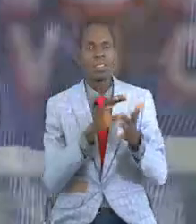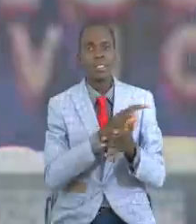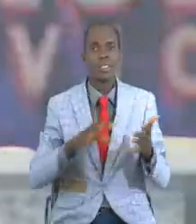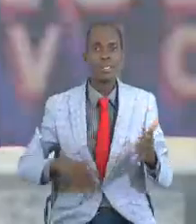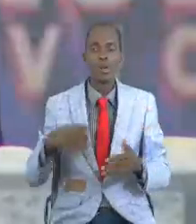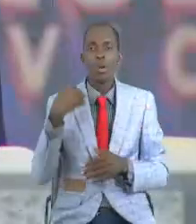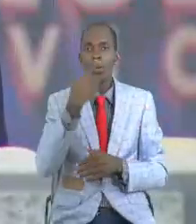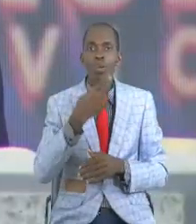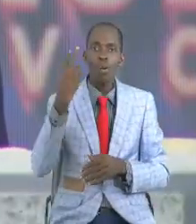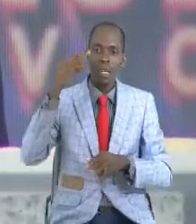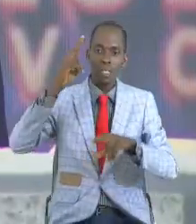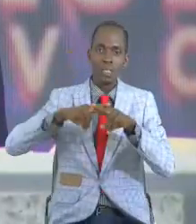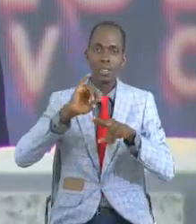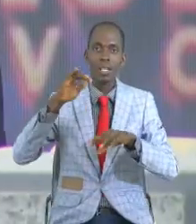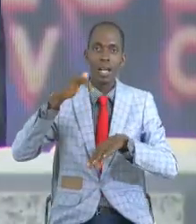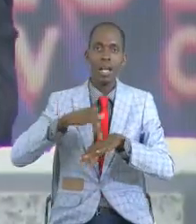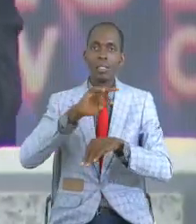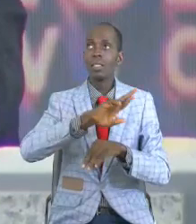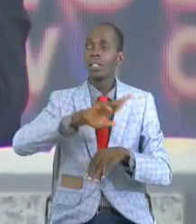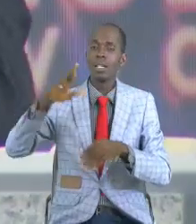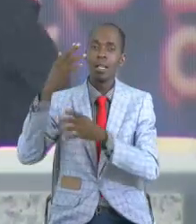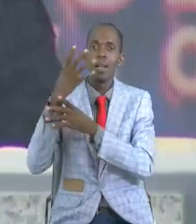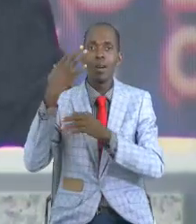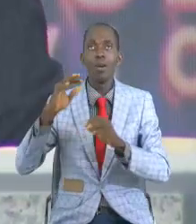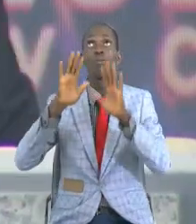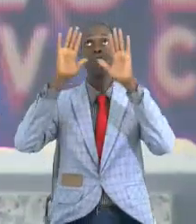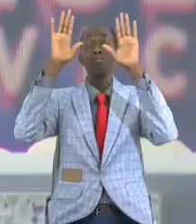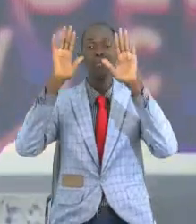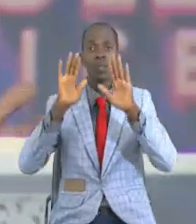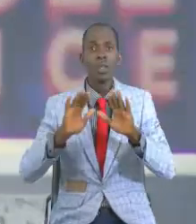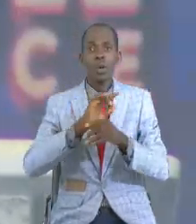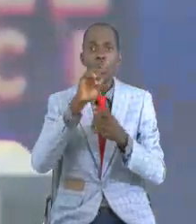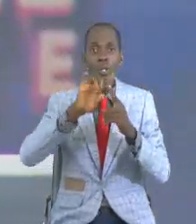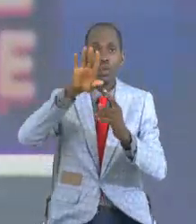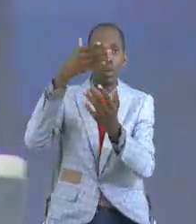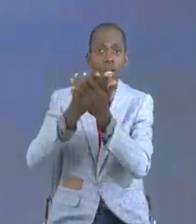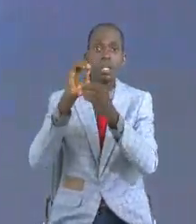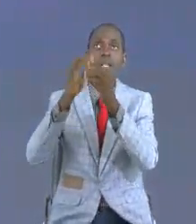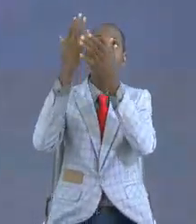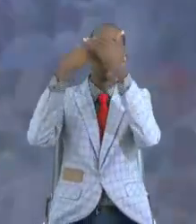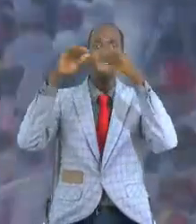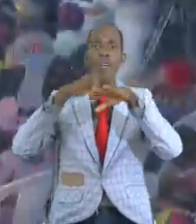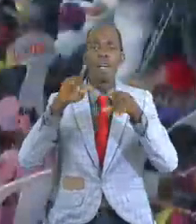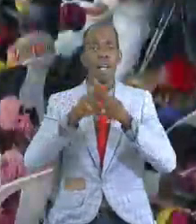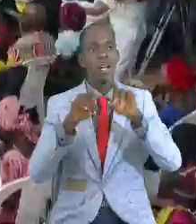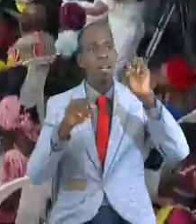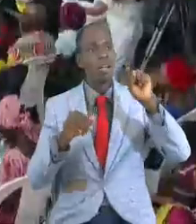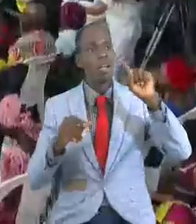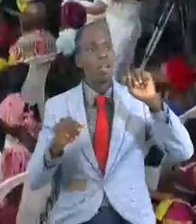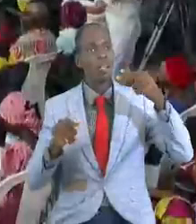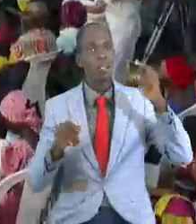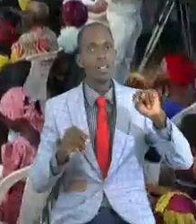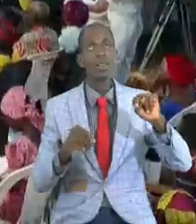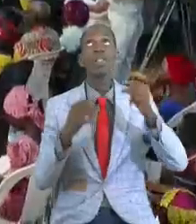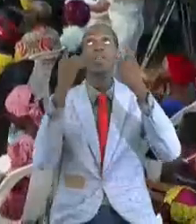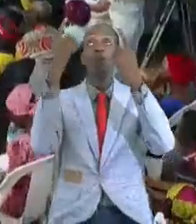sitting at the right hand of majesty, when he went to heaven, as Stephen was coming, he stood up. He will